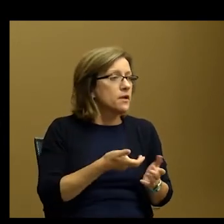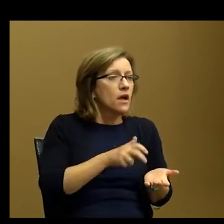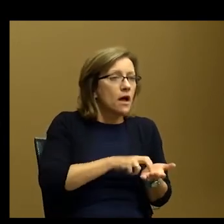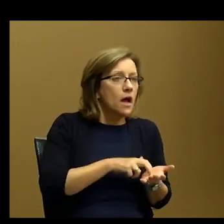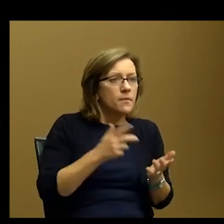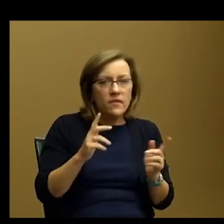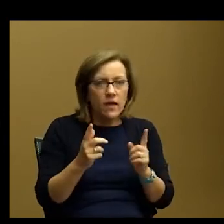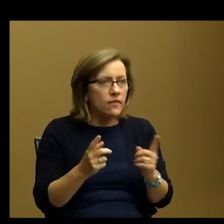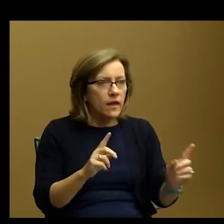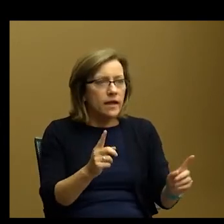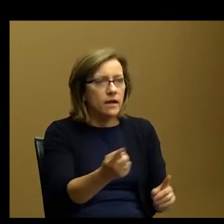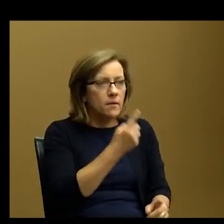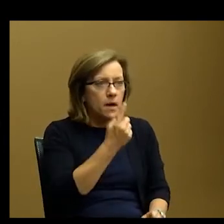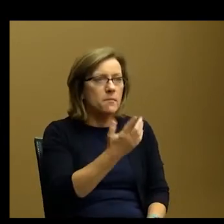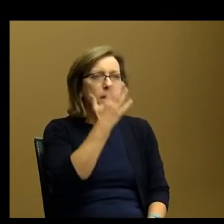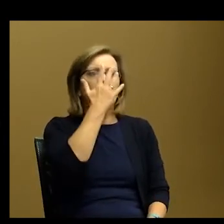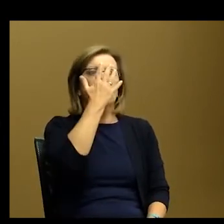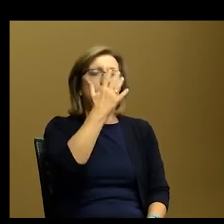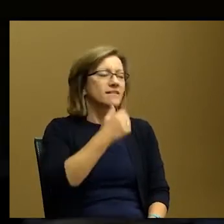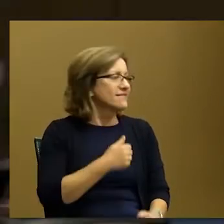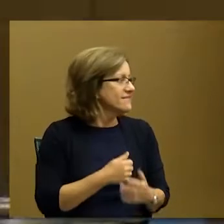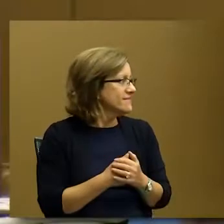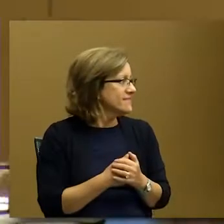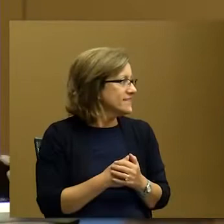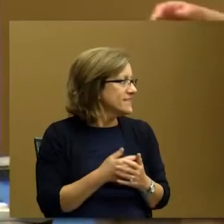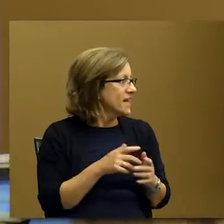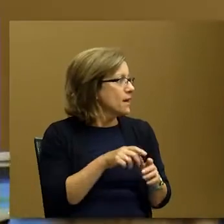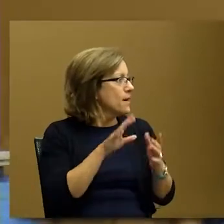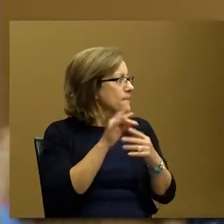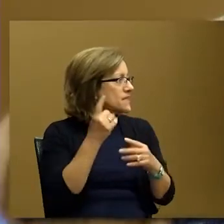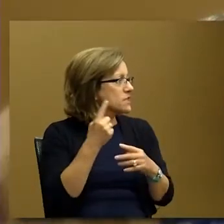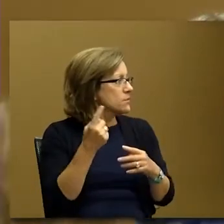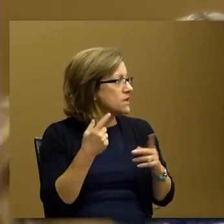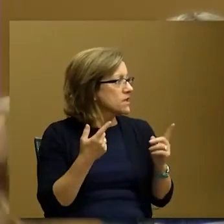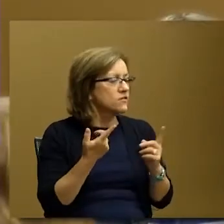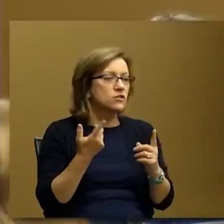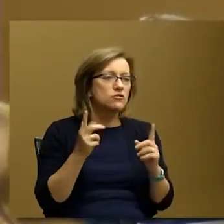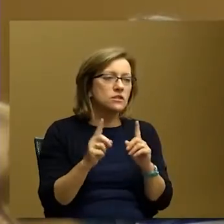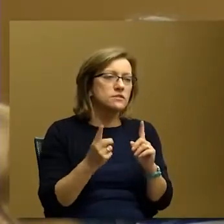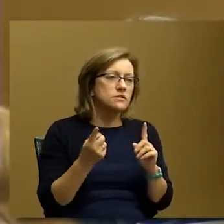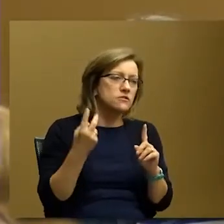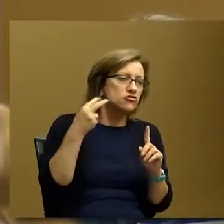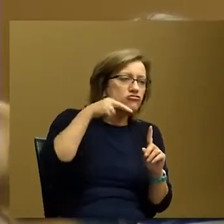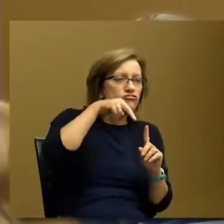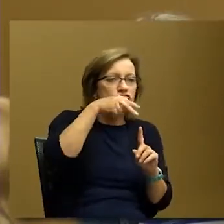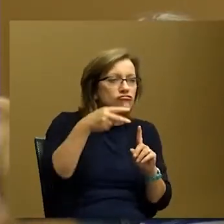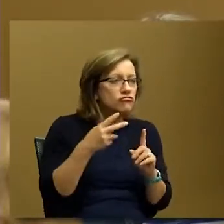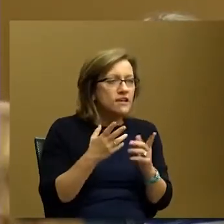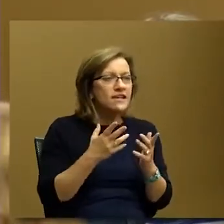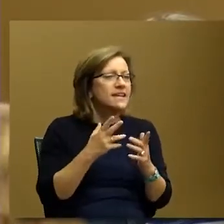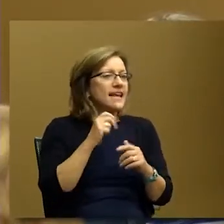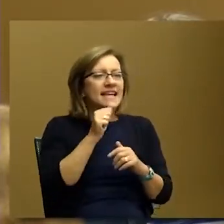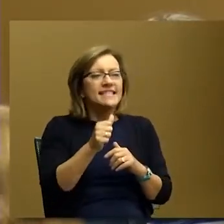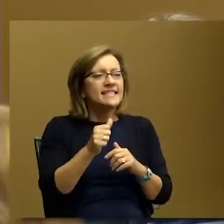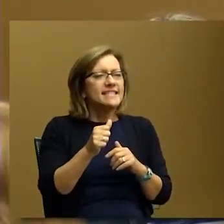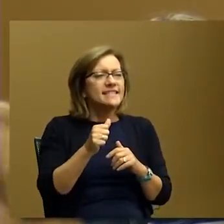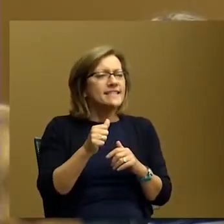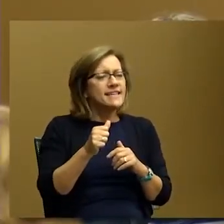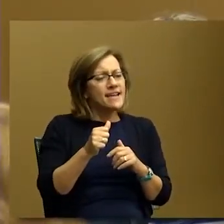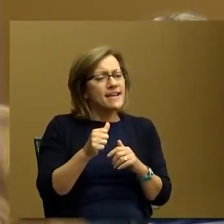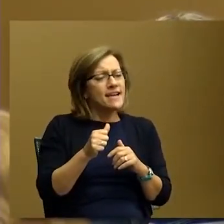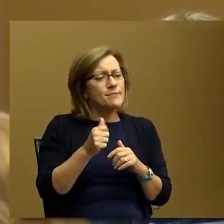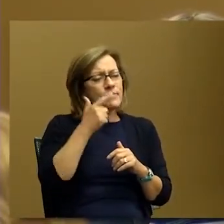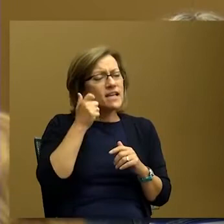up in the, and I'll stay off of you, Miss Tracy, and they're all up in their personal business. And it's not